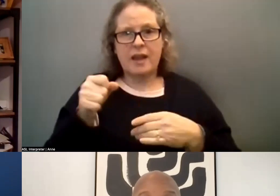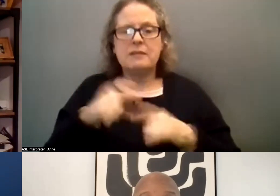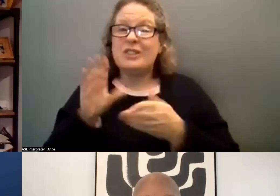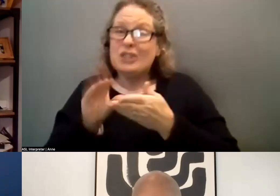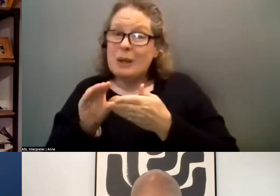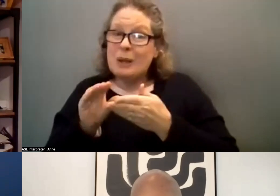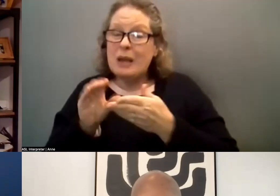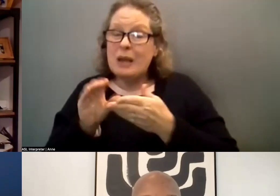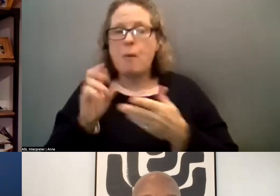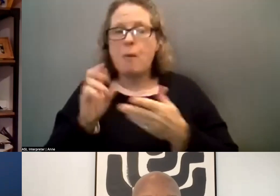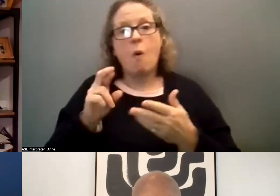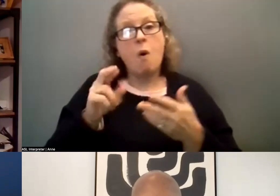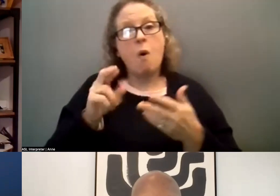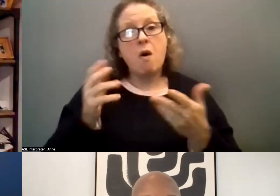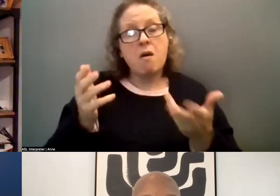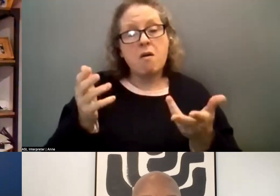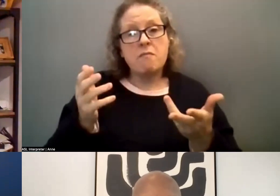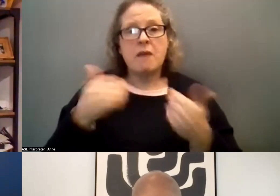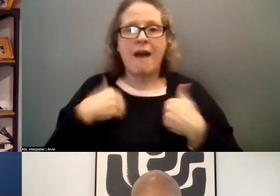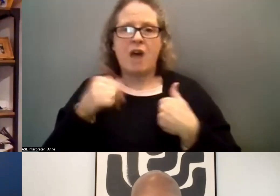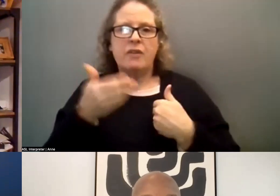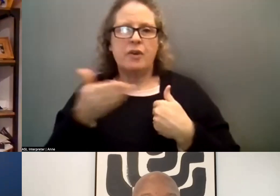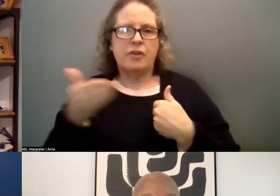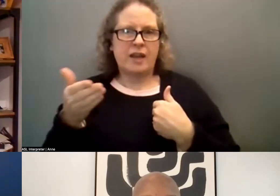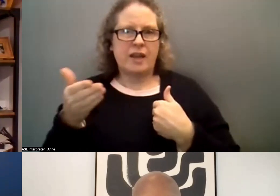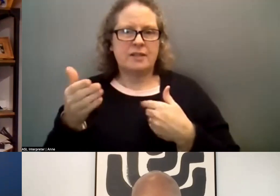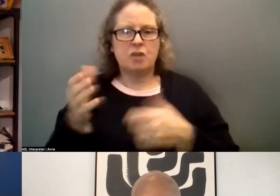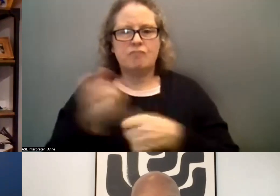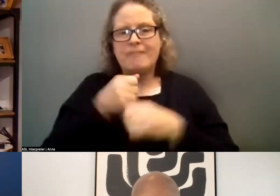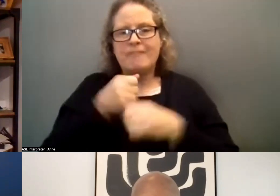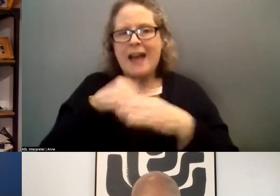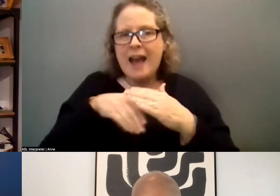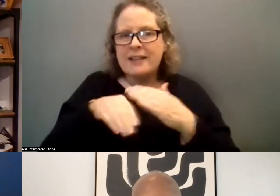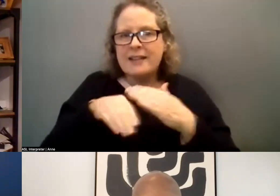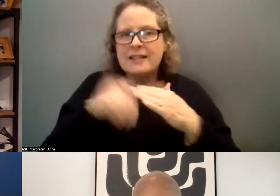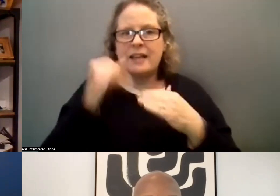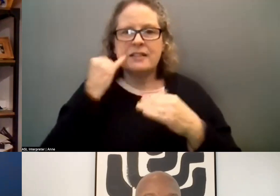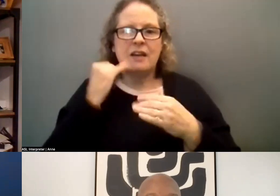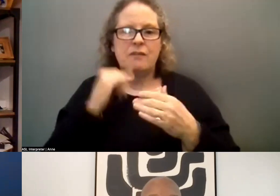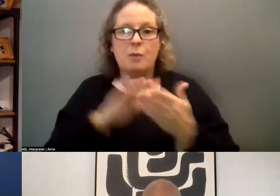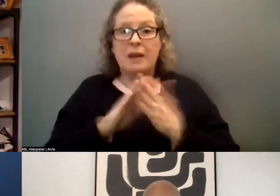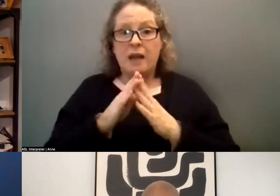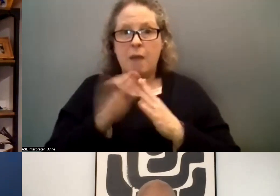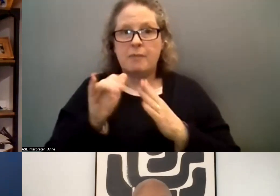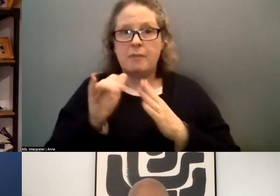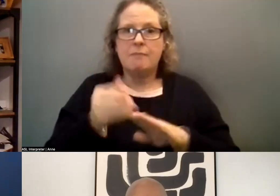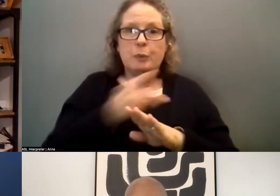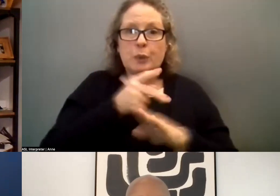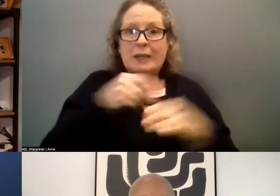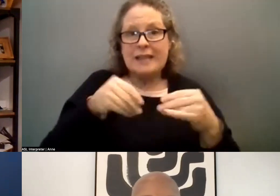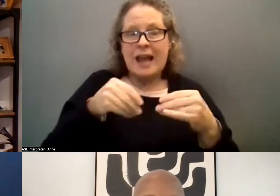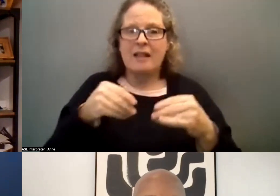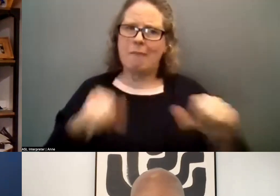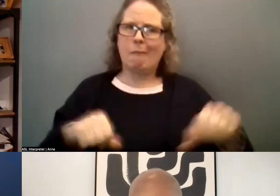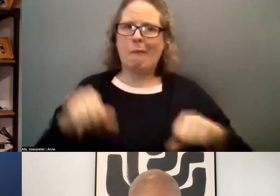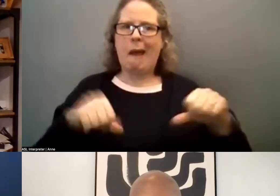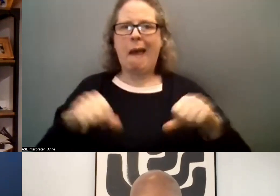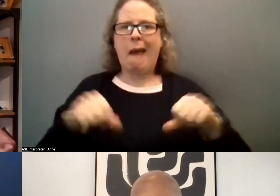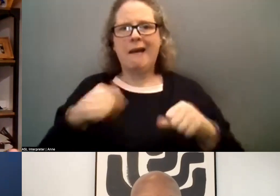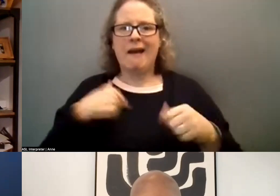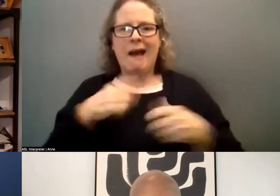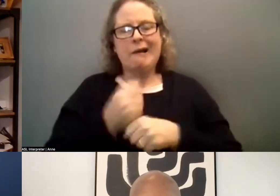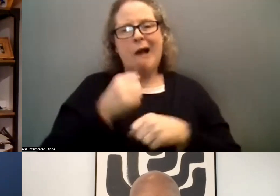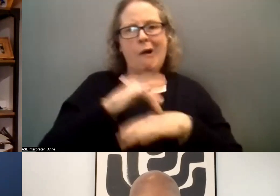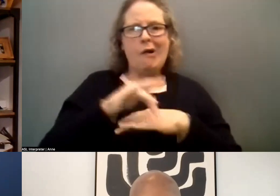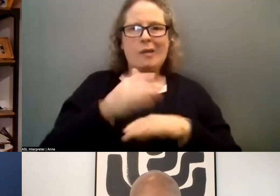other things that you get access to by becoming that? There's those bragging rights that you got in earlier before anybody else.